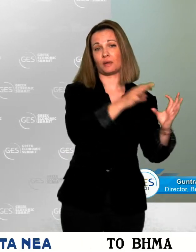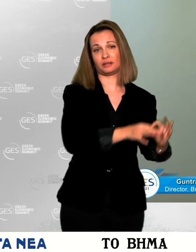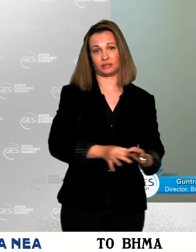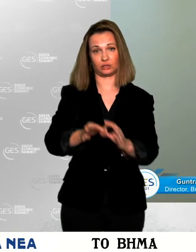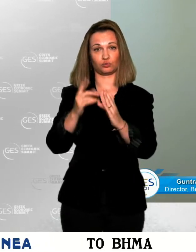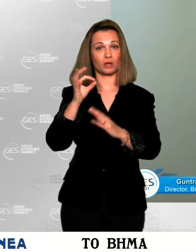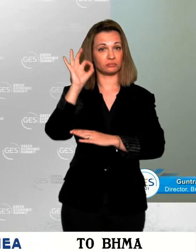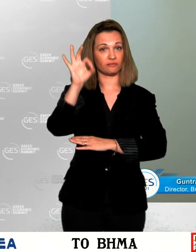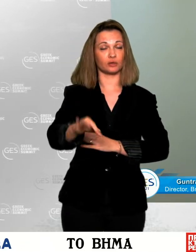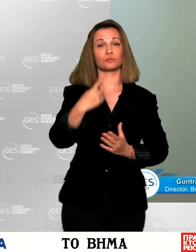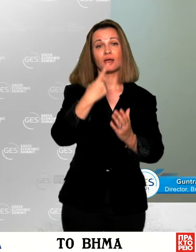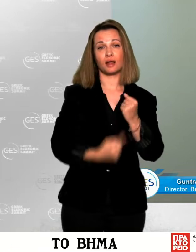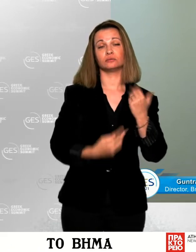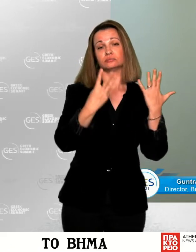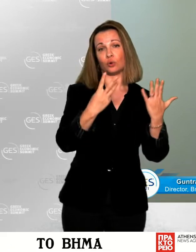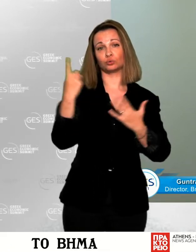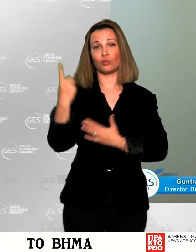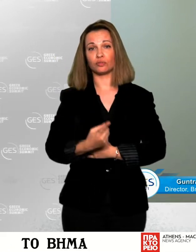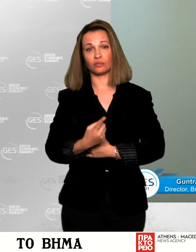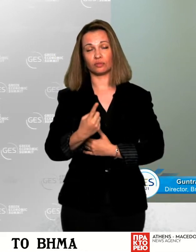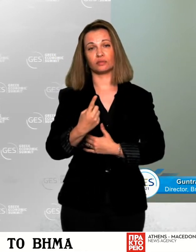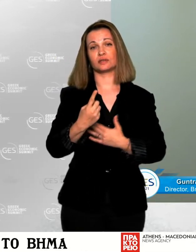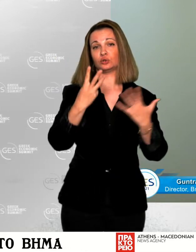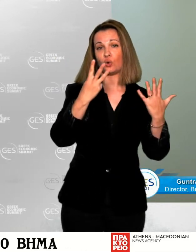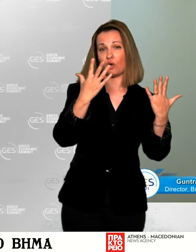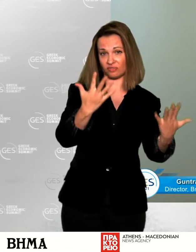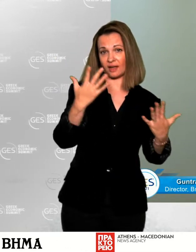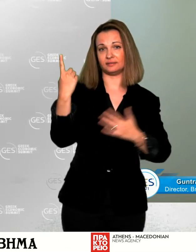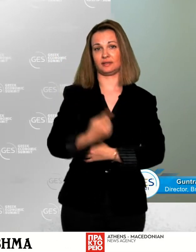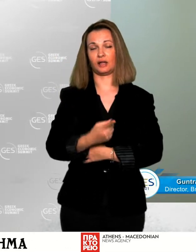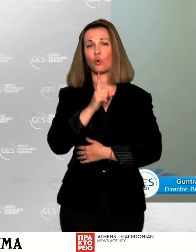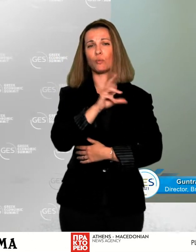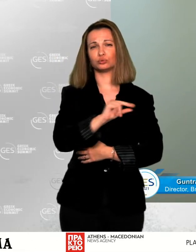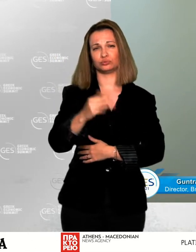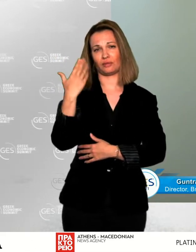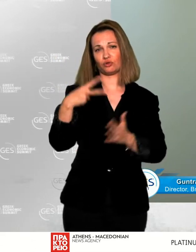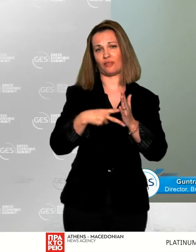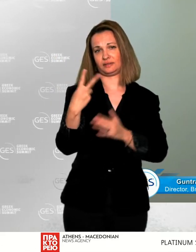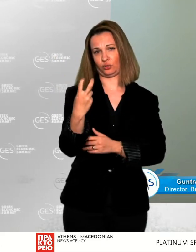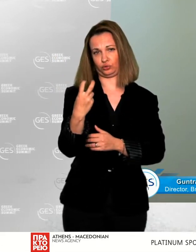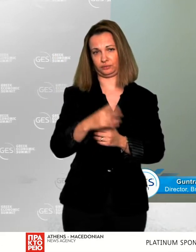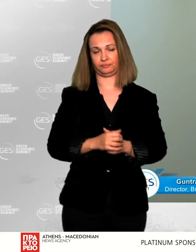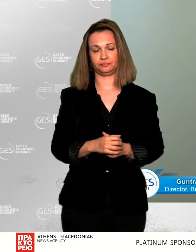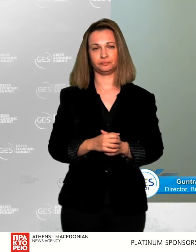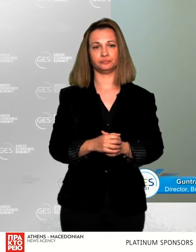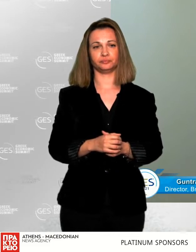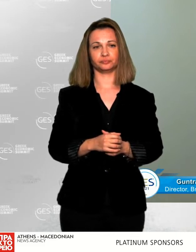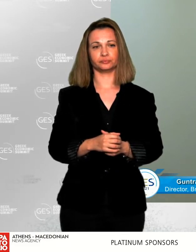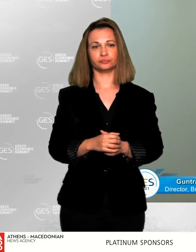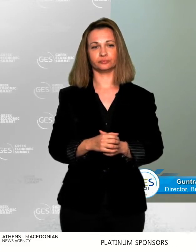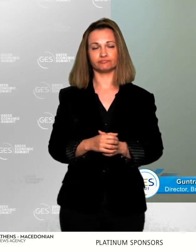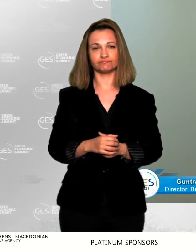2020. So there's a fiscal consolidation period. And the problem is in a fiscal consolidation period that